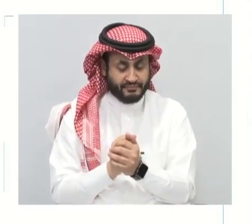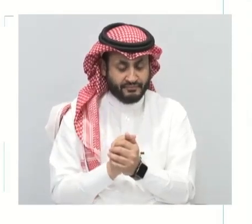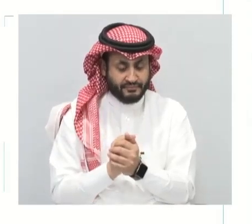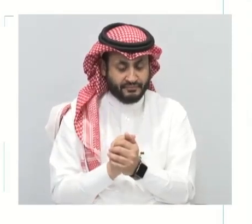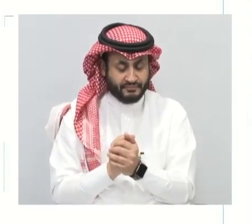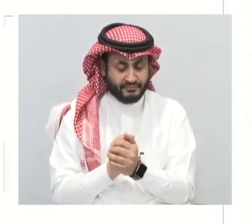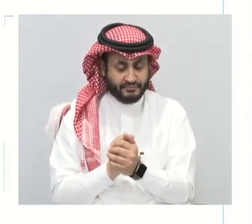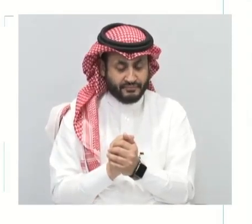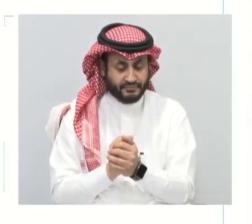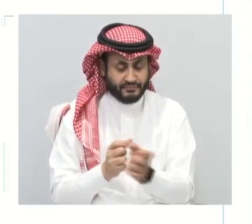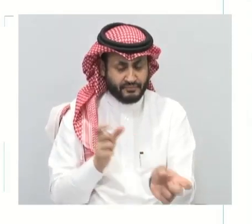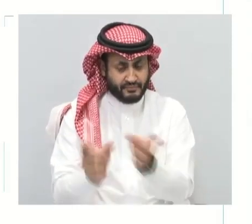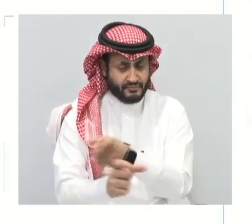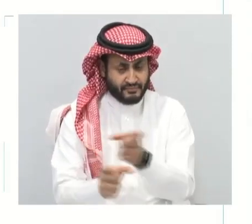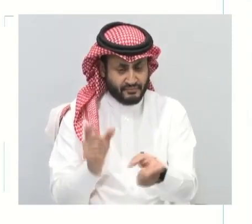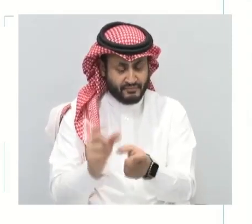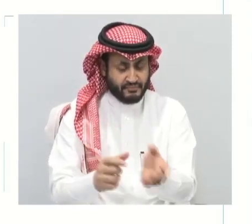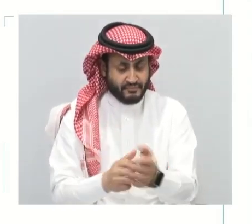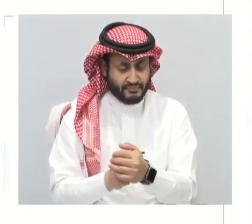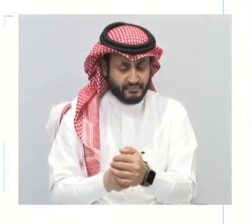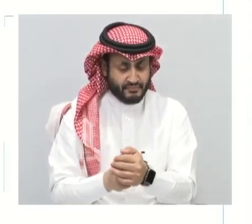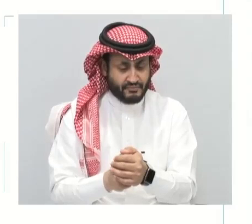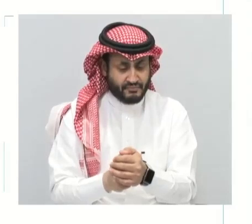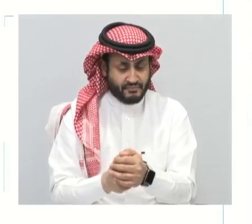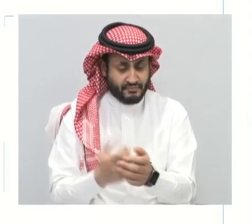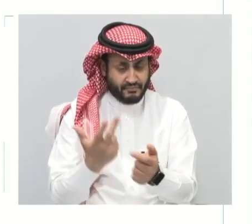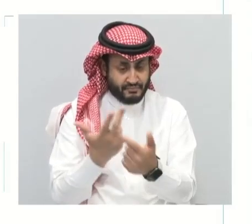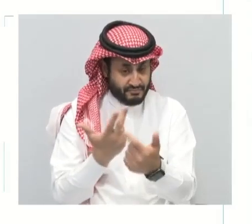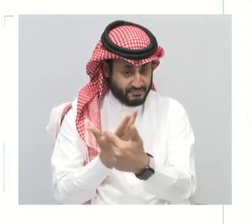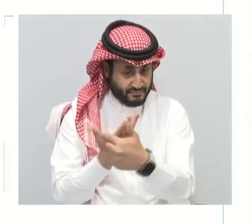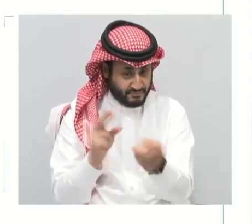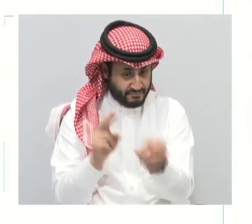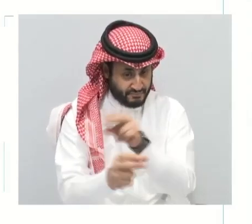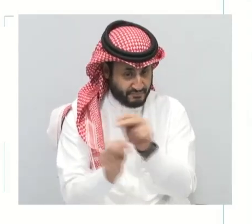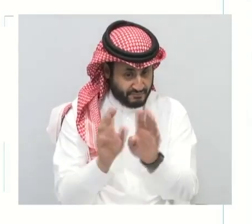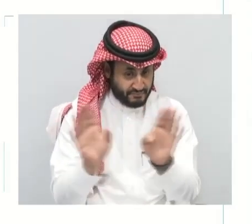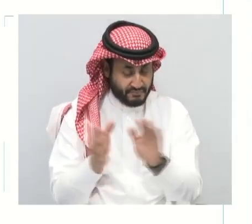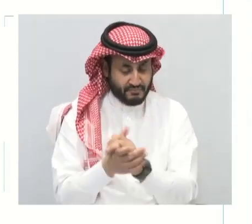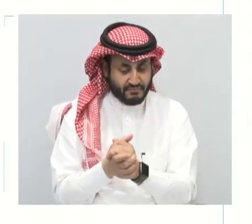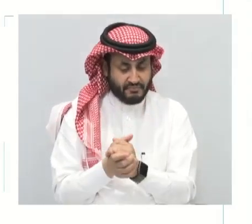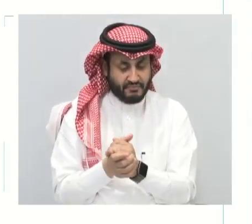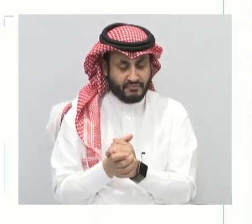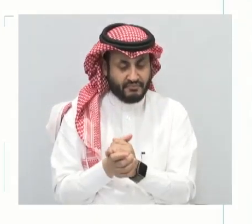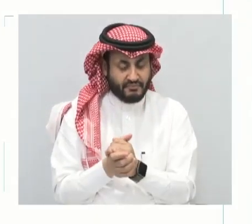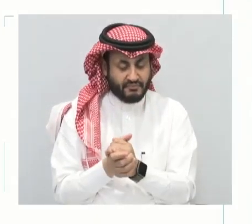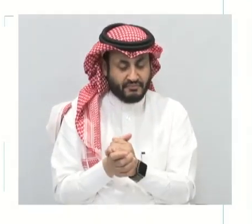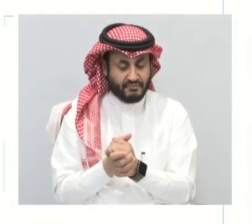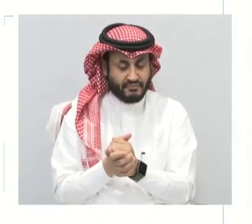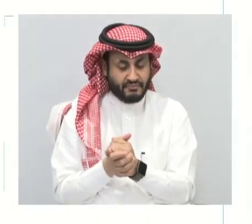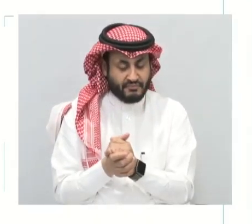me tell. It is only three sections of this this scrambled sentence. We can